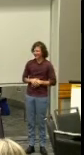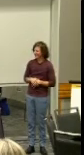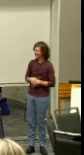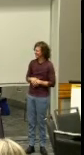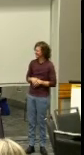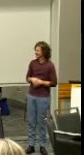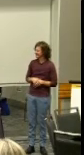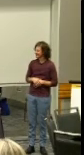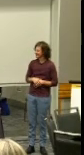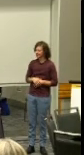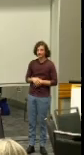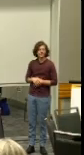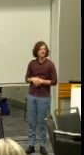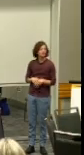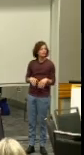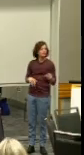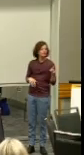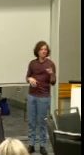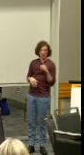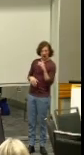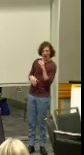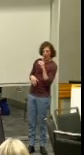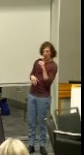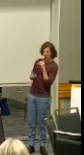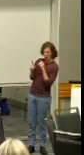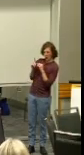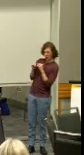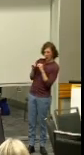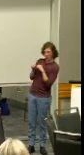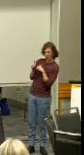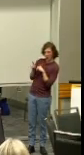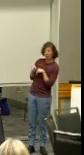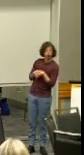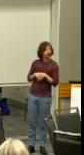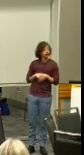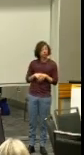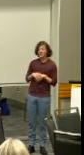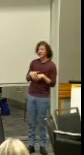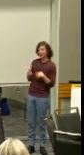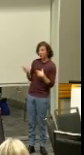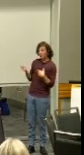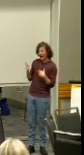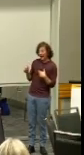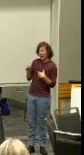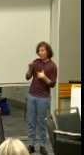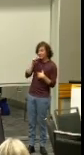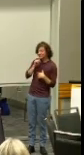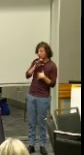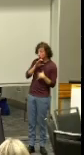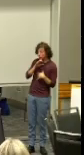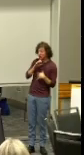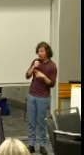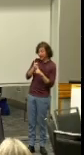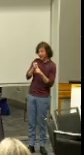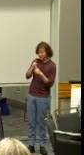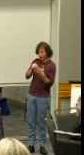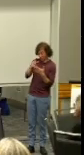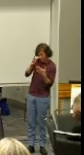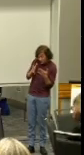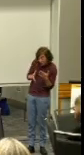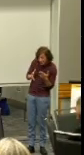Yep. I have one more question. Yeah. Do you have any seniors that are students?